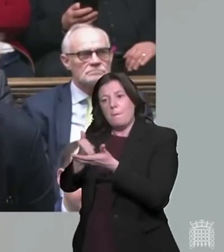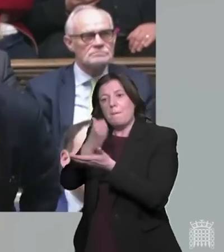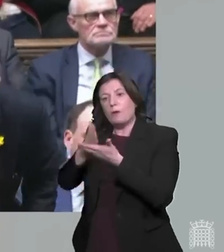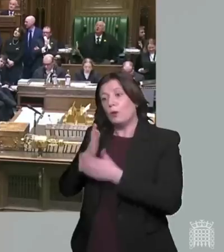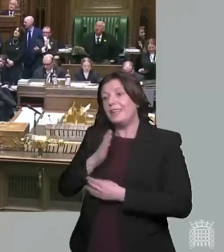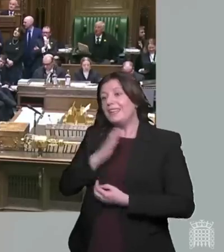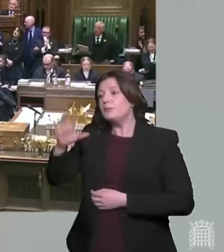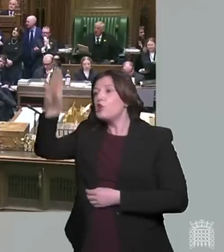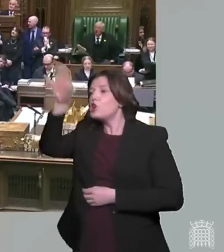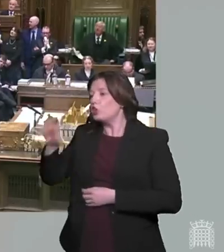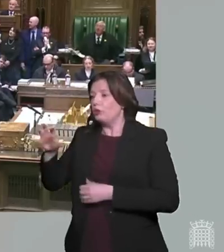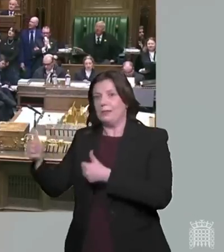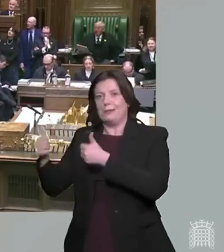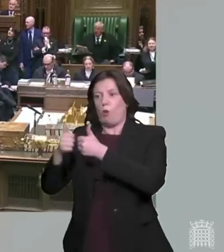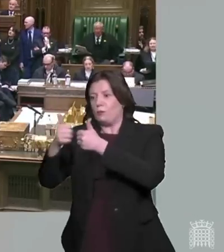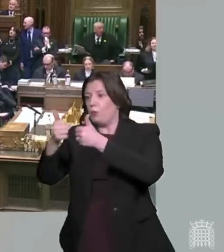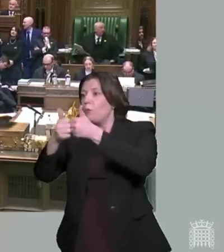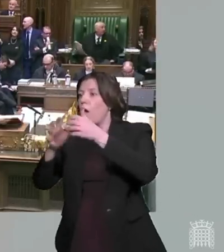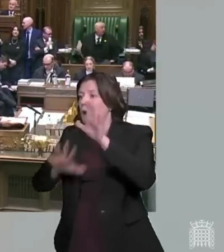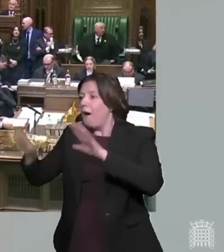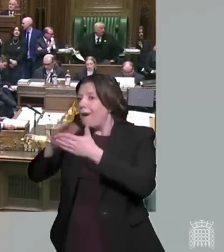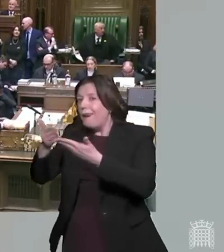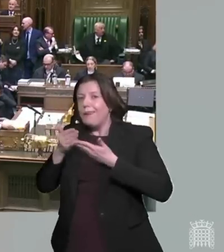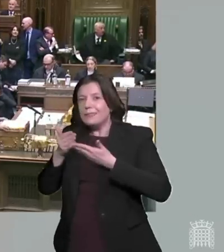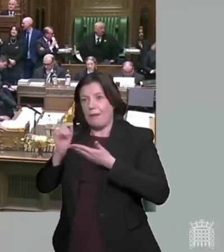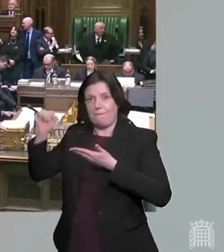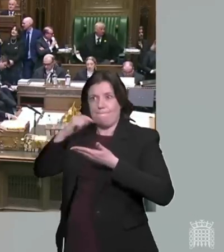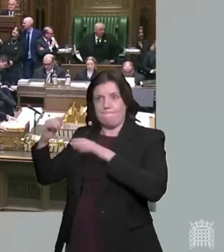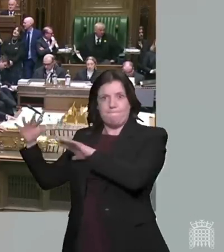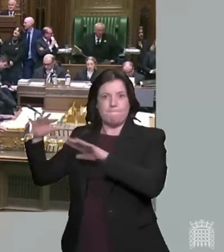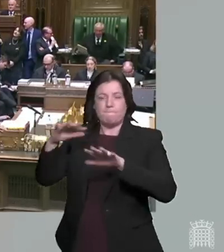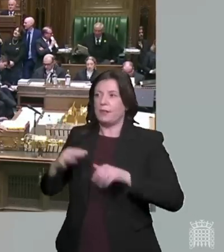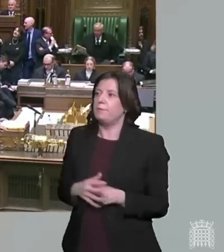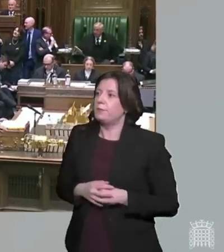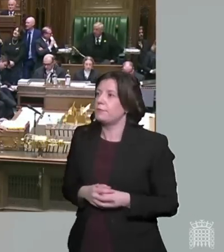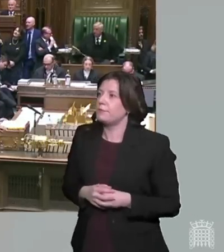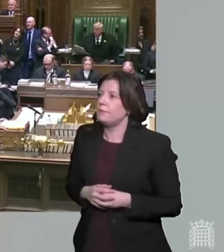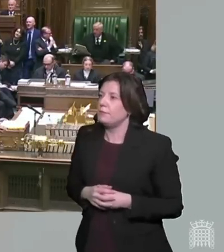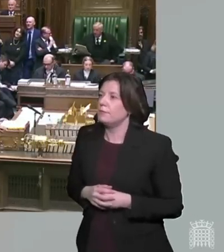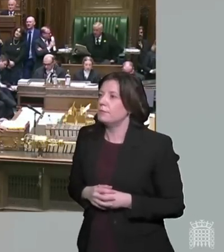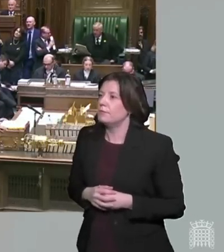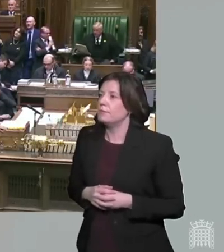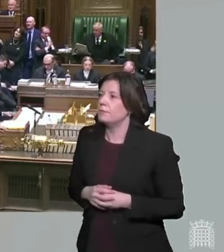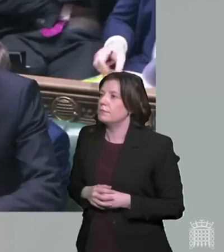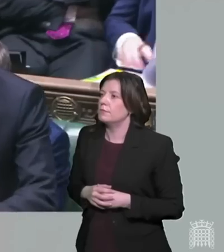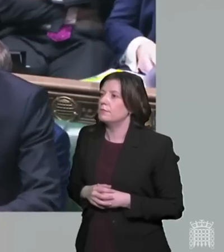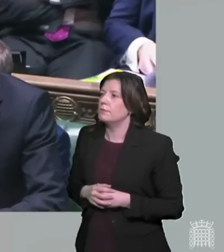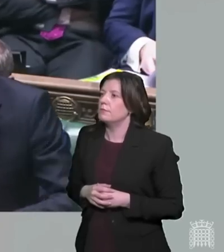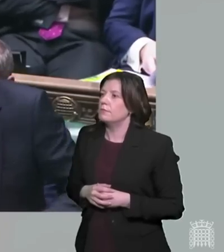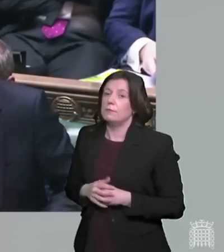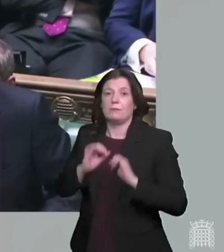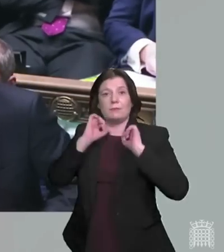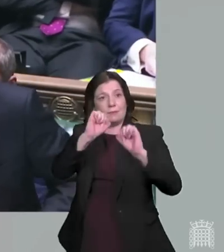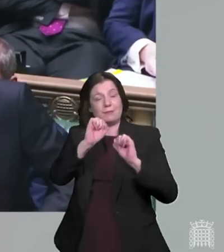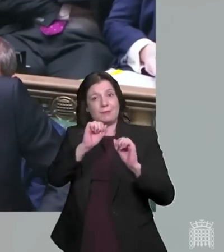eastern flank? Prime Minister. No, I agree with my right honourable friend. I'm delighted that Lithuania and the city of Vilnius